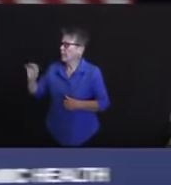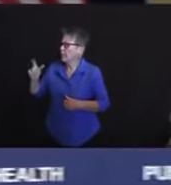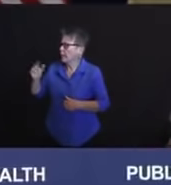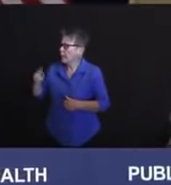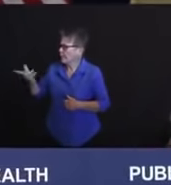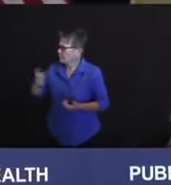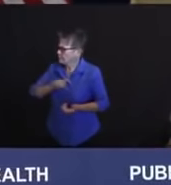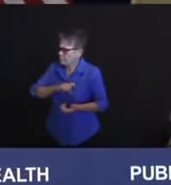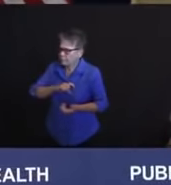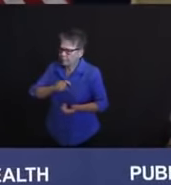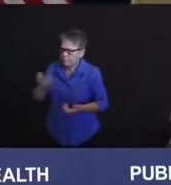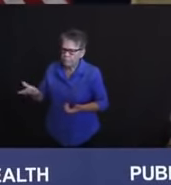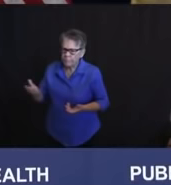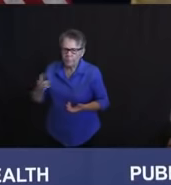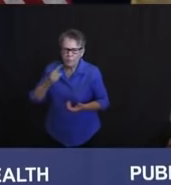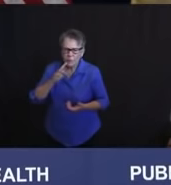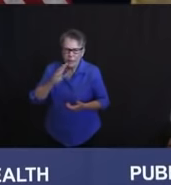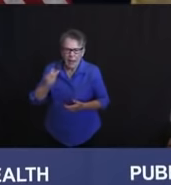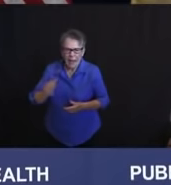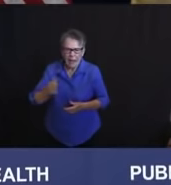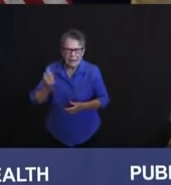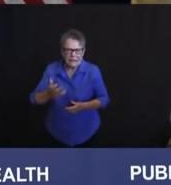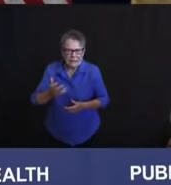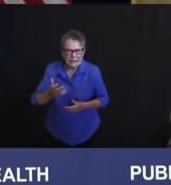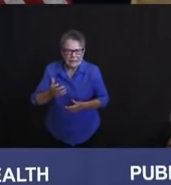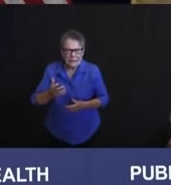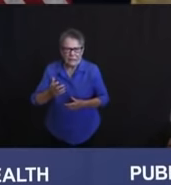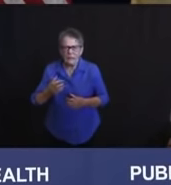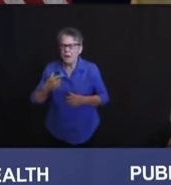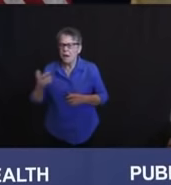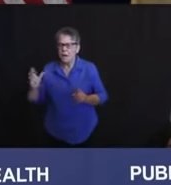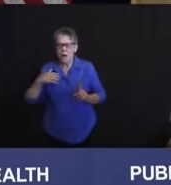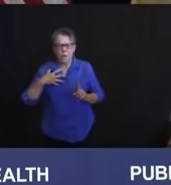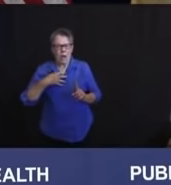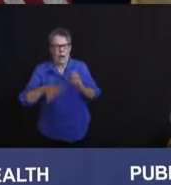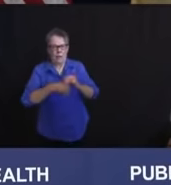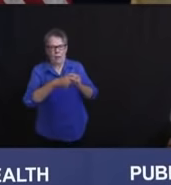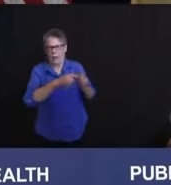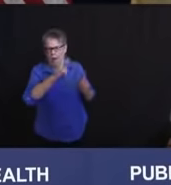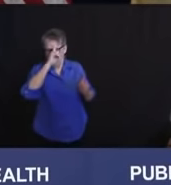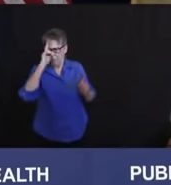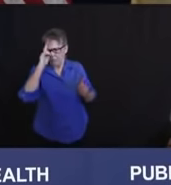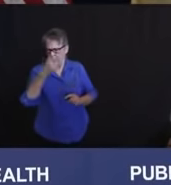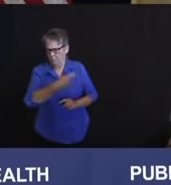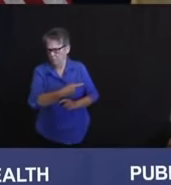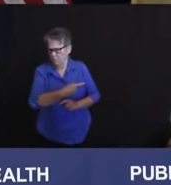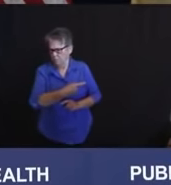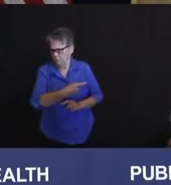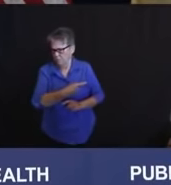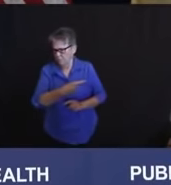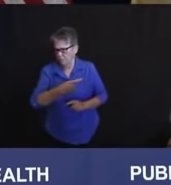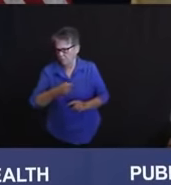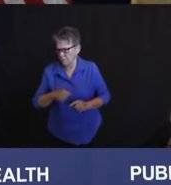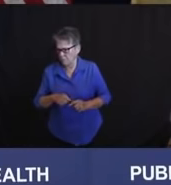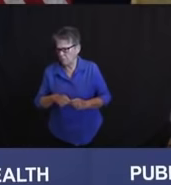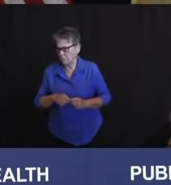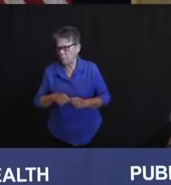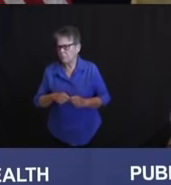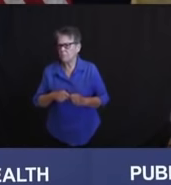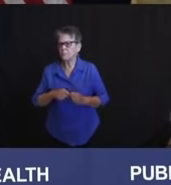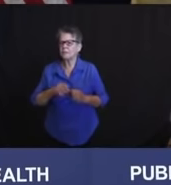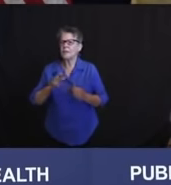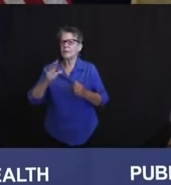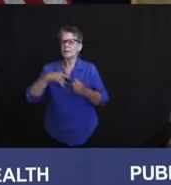add with regard to the hospitals and PPE is that we discussed it at yesterday morning's meeting, is our very first resource request